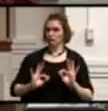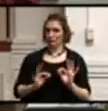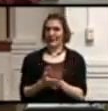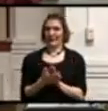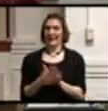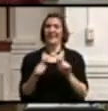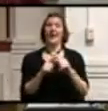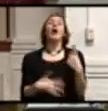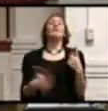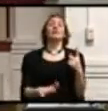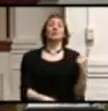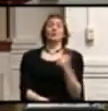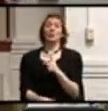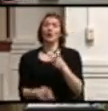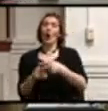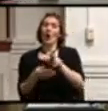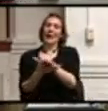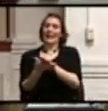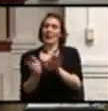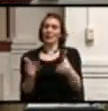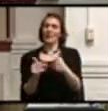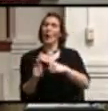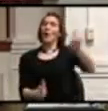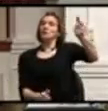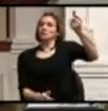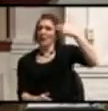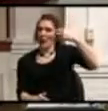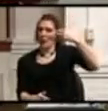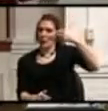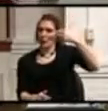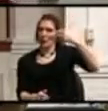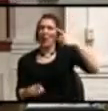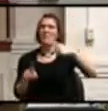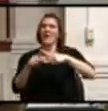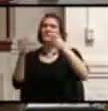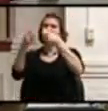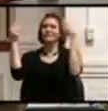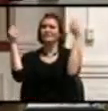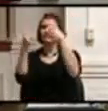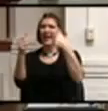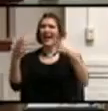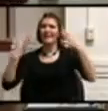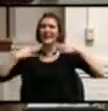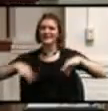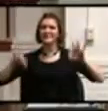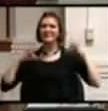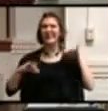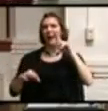you go into the clean room where you can shower. Generally, there's a cabinet in there with a hospital gown.